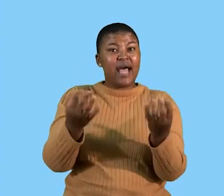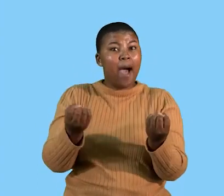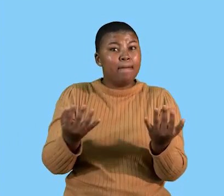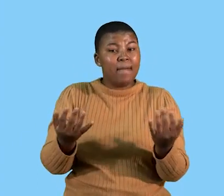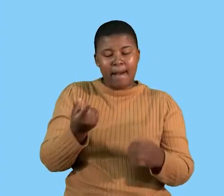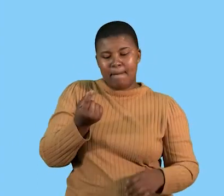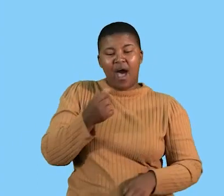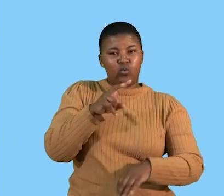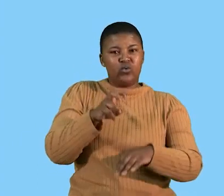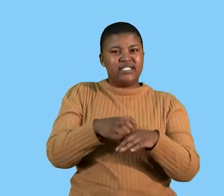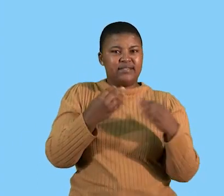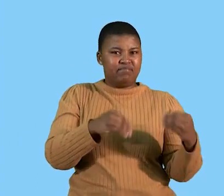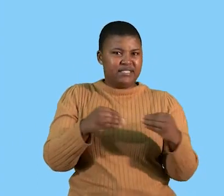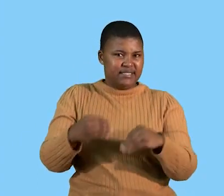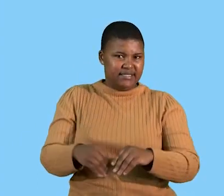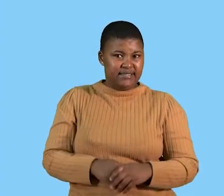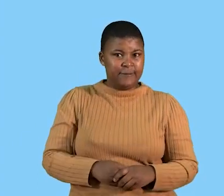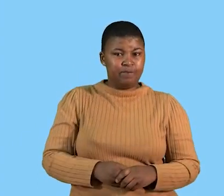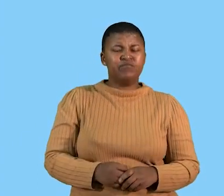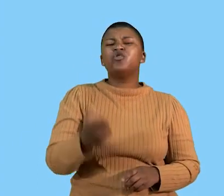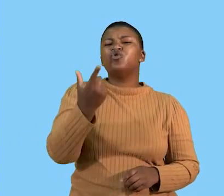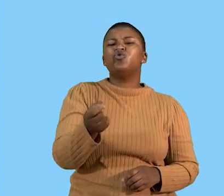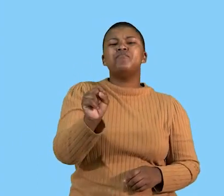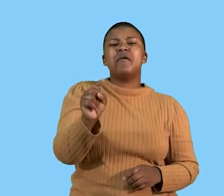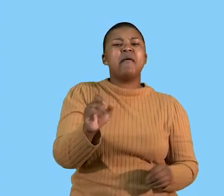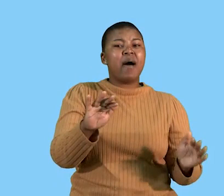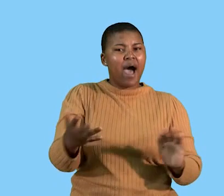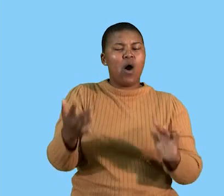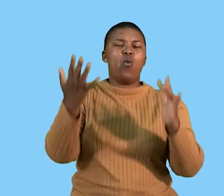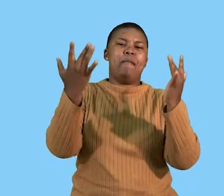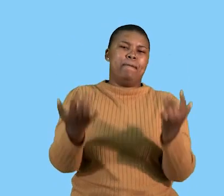we need in the business. And they do this through